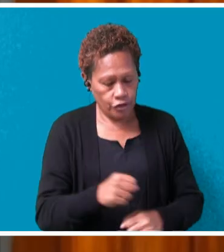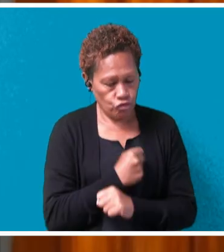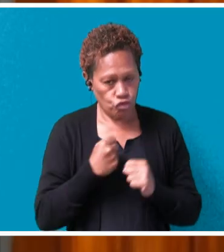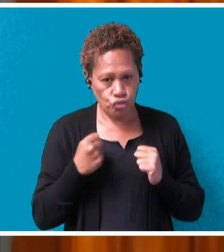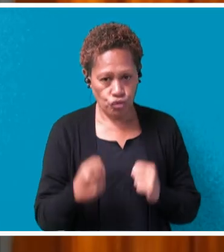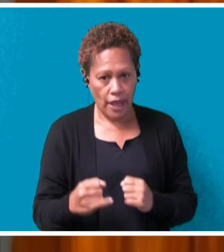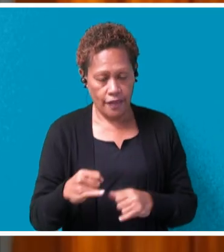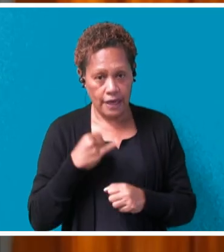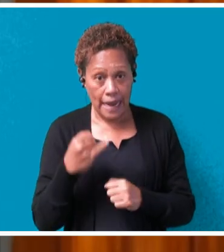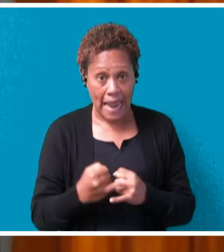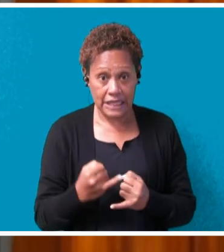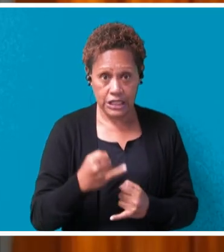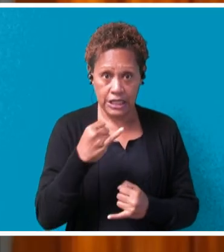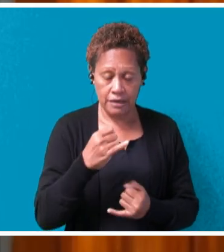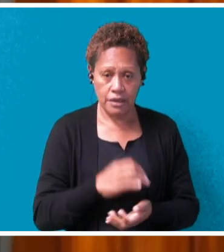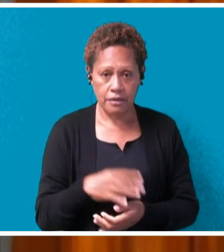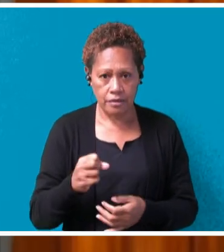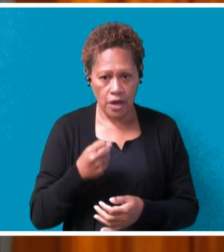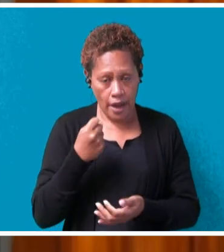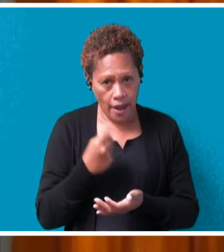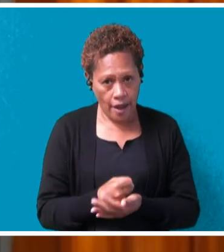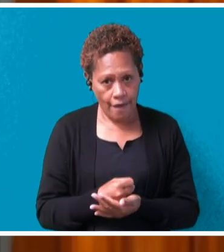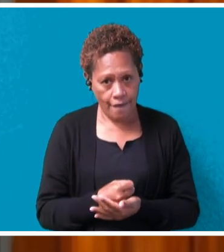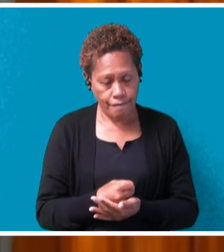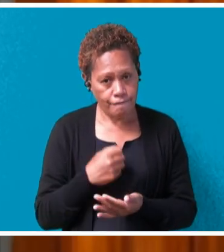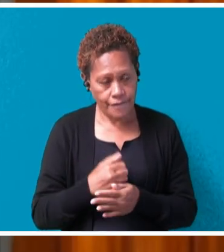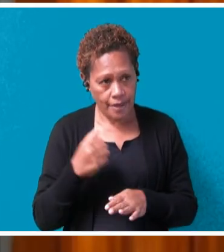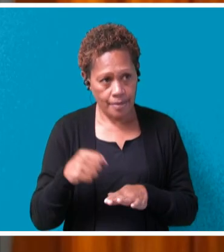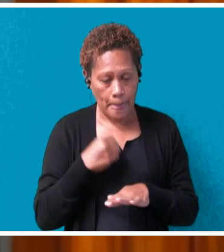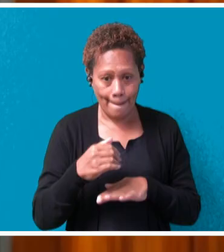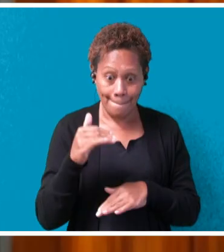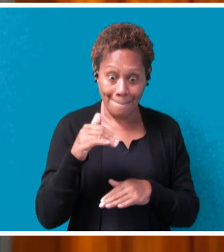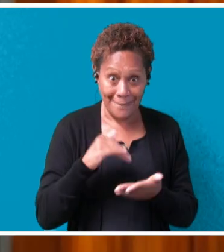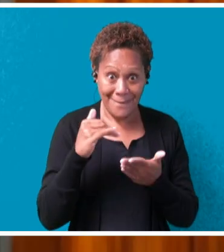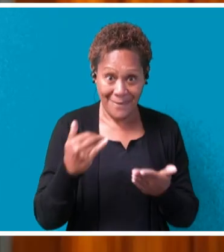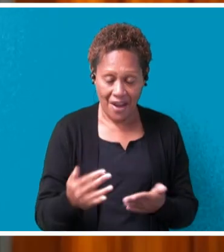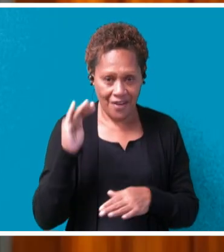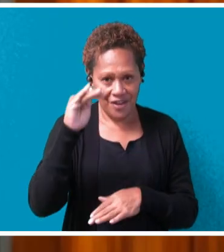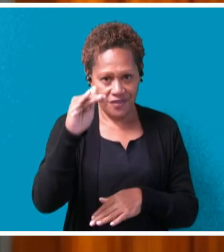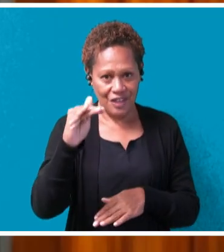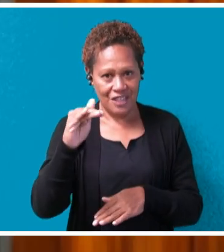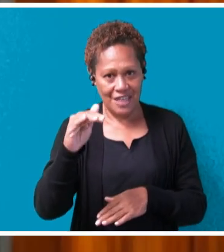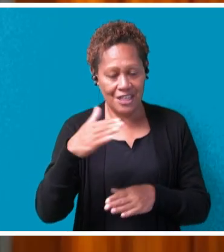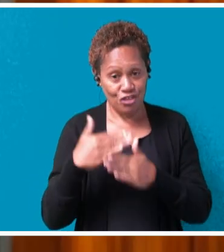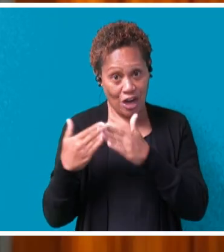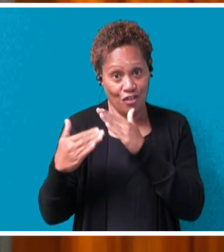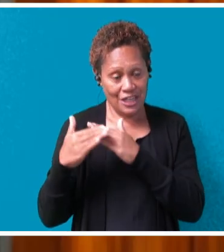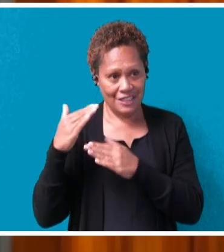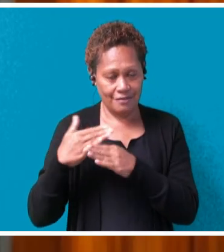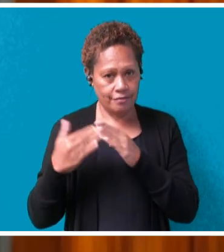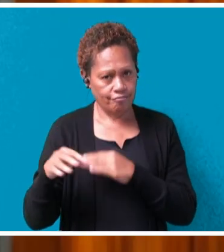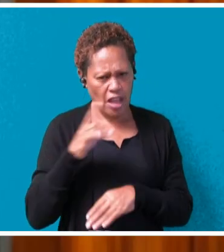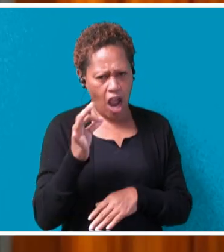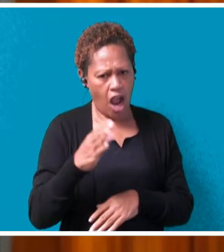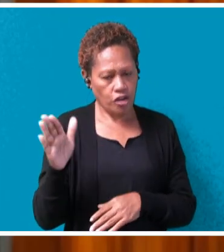institutions, and advancing reforms that will benefit both present and future generations. I ask all Fijians to continue to have